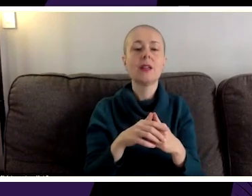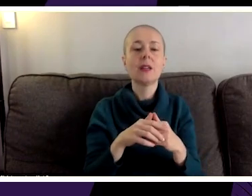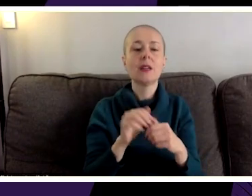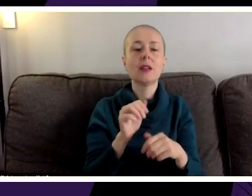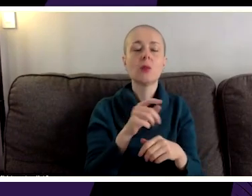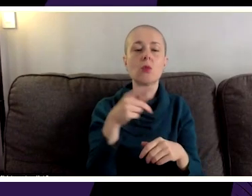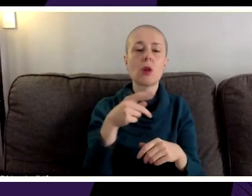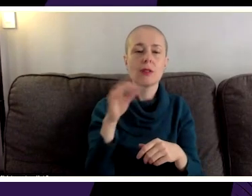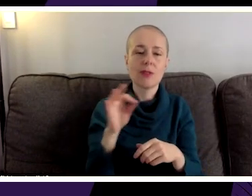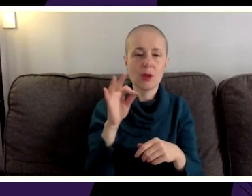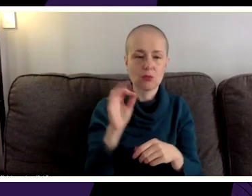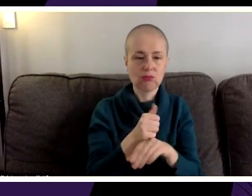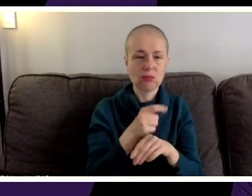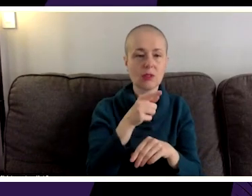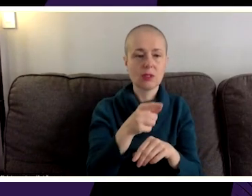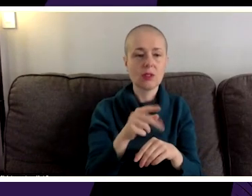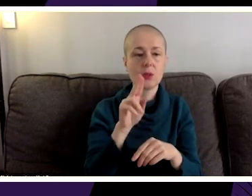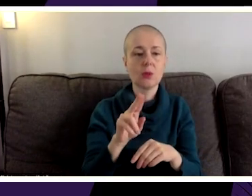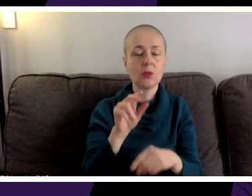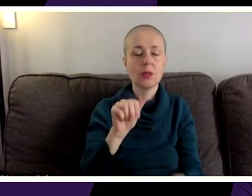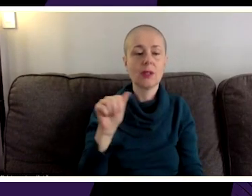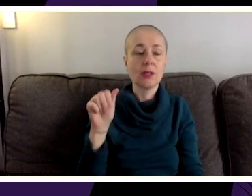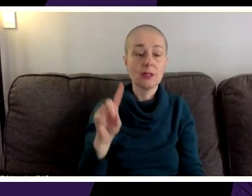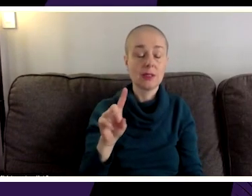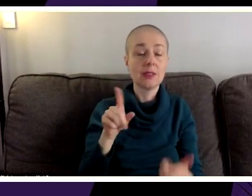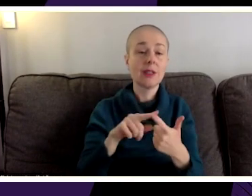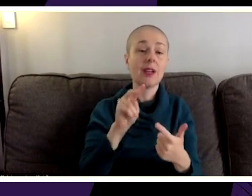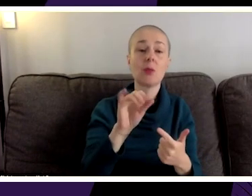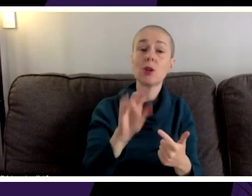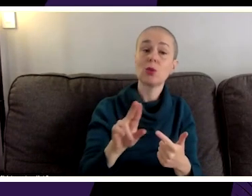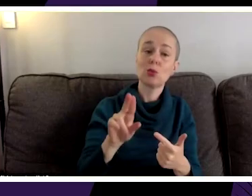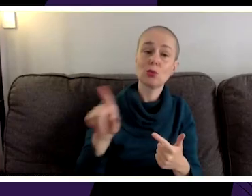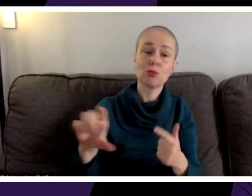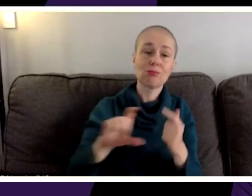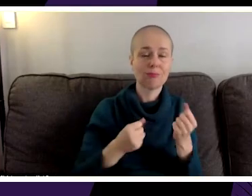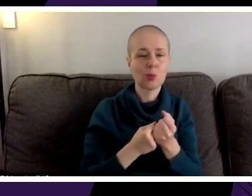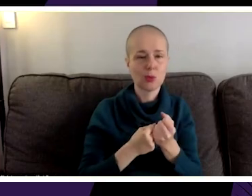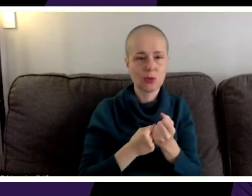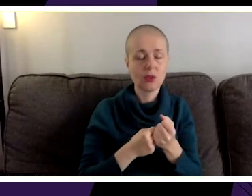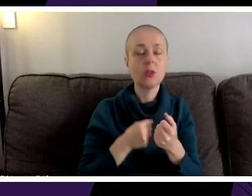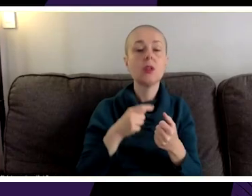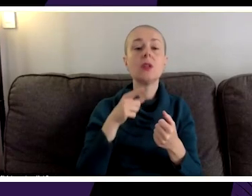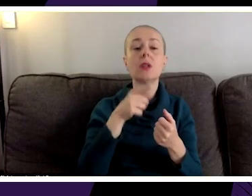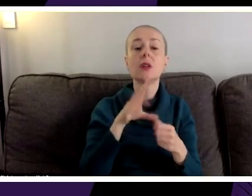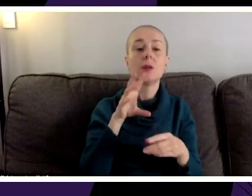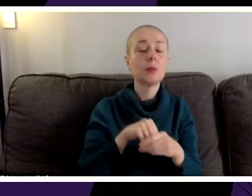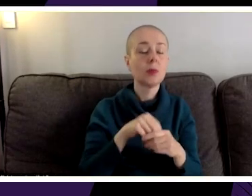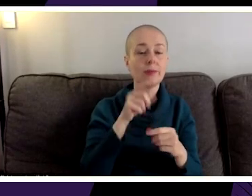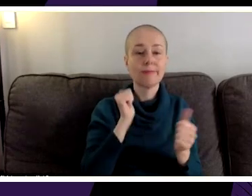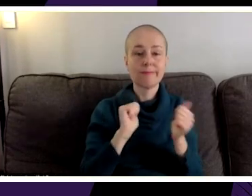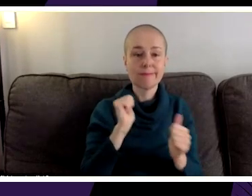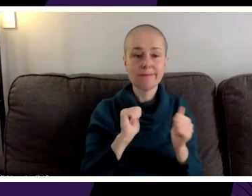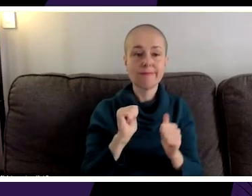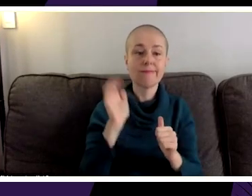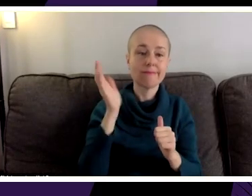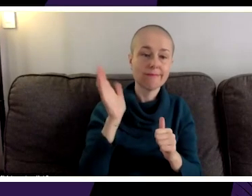Artifice UAAD with support from NYU Tandon. The participatory performance and exhibition